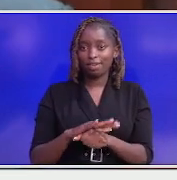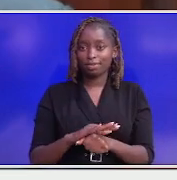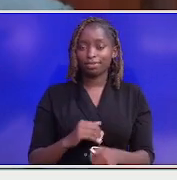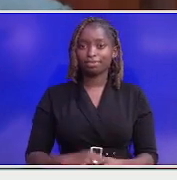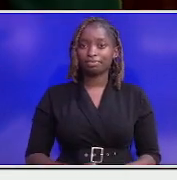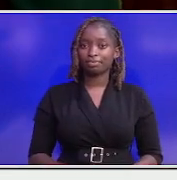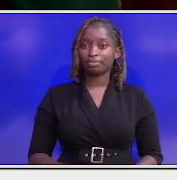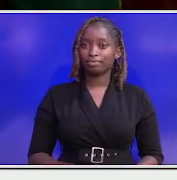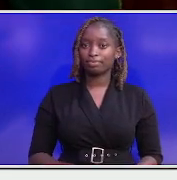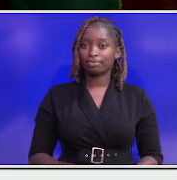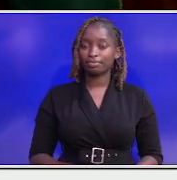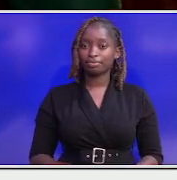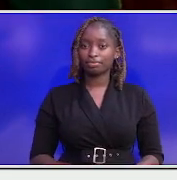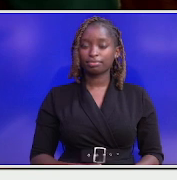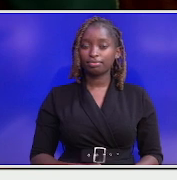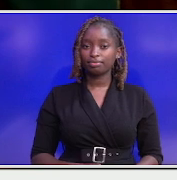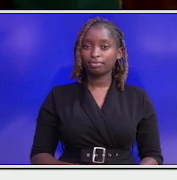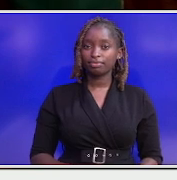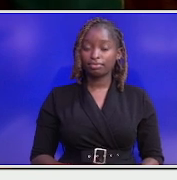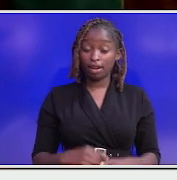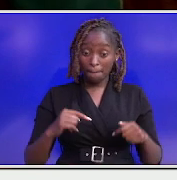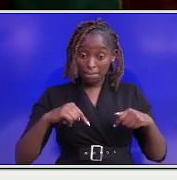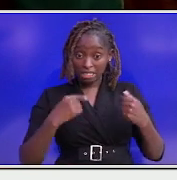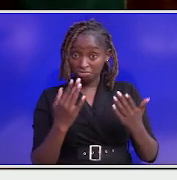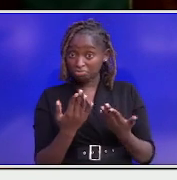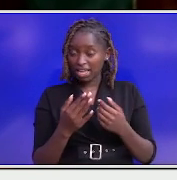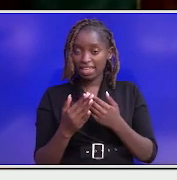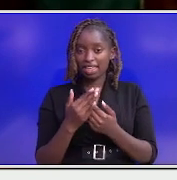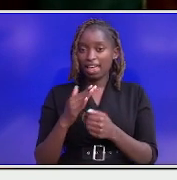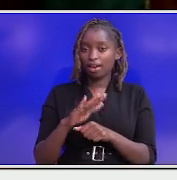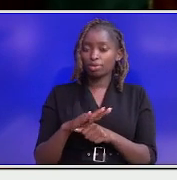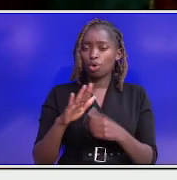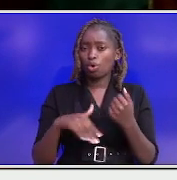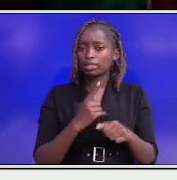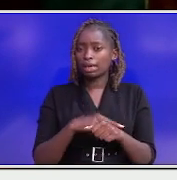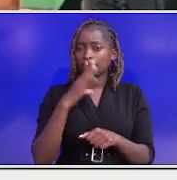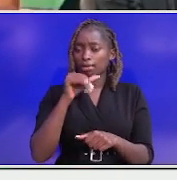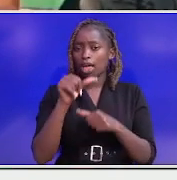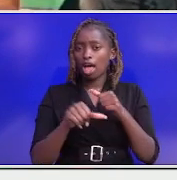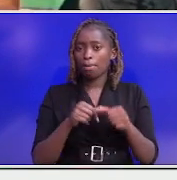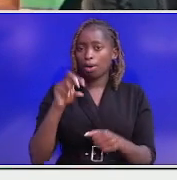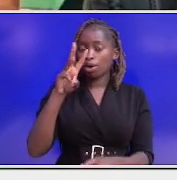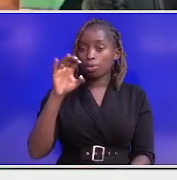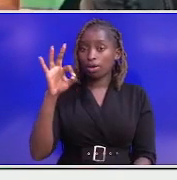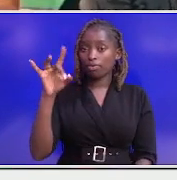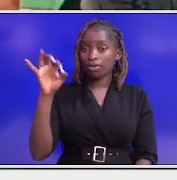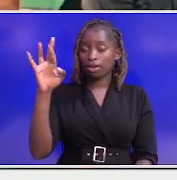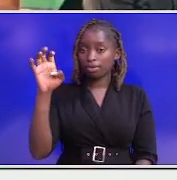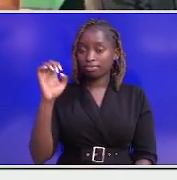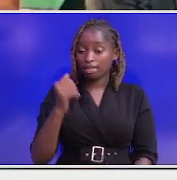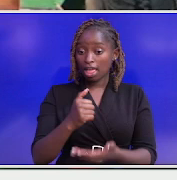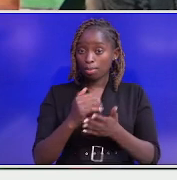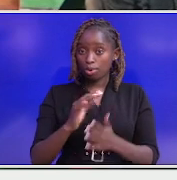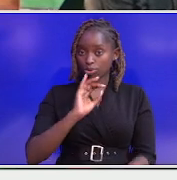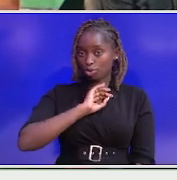Self-declaration. Yes. Because I really care. And I've always talked about the welfare of employees. According to Dr.